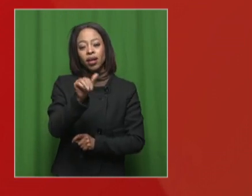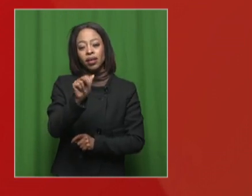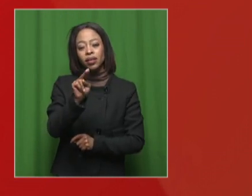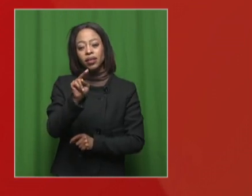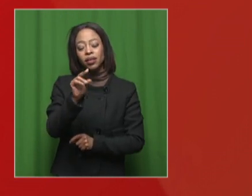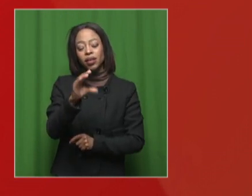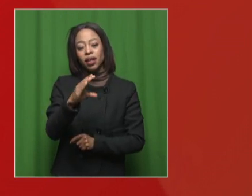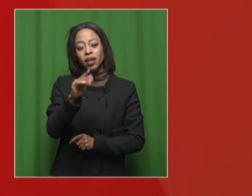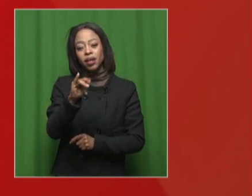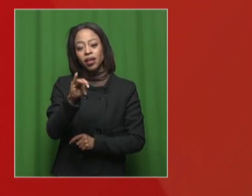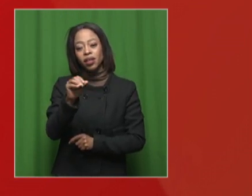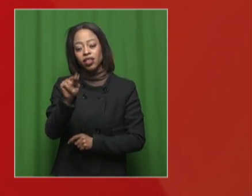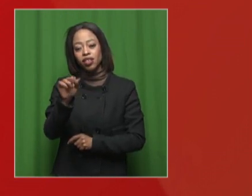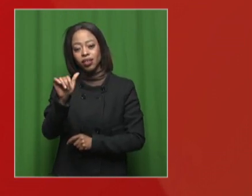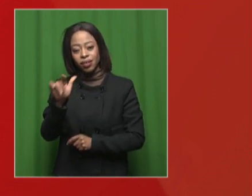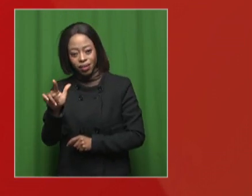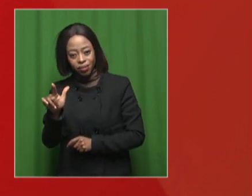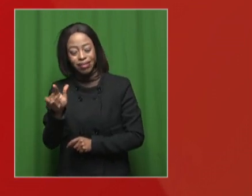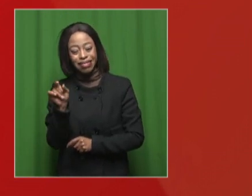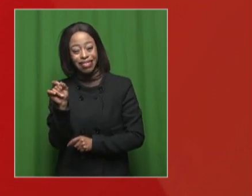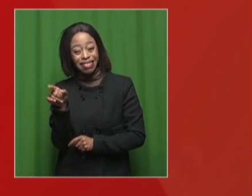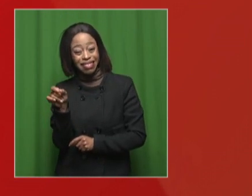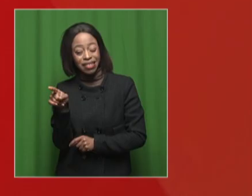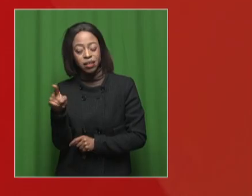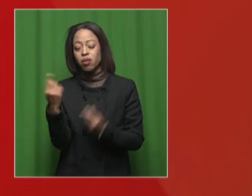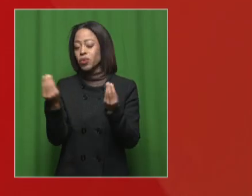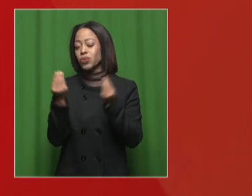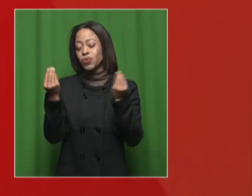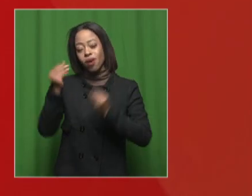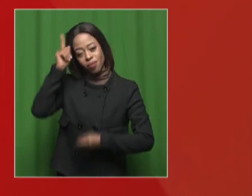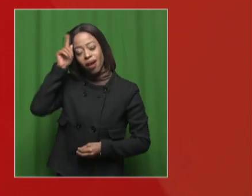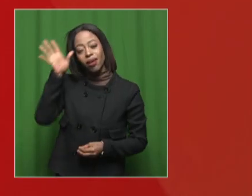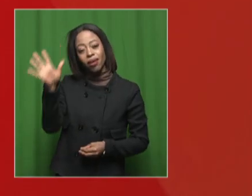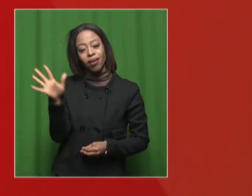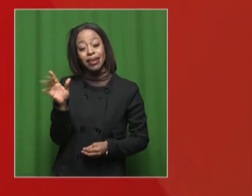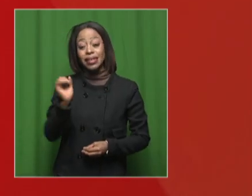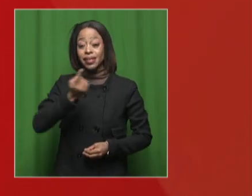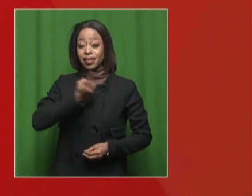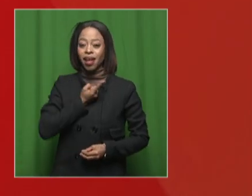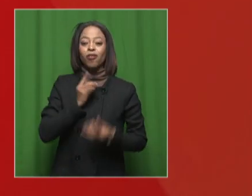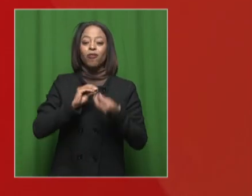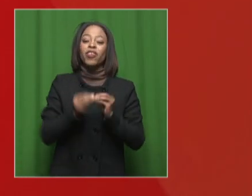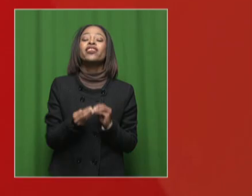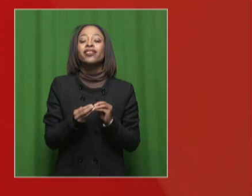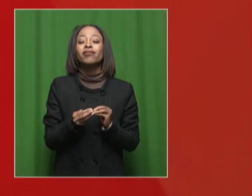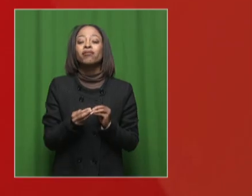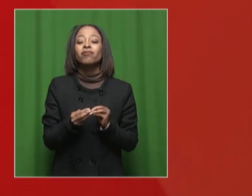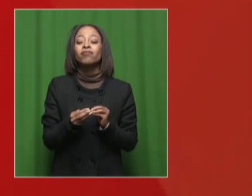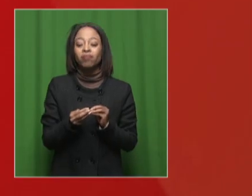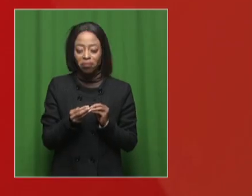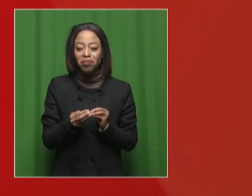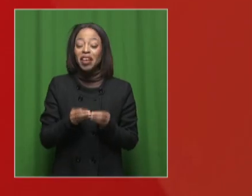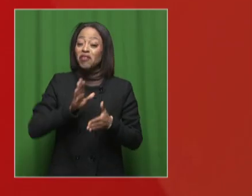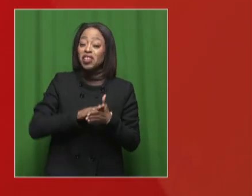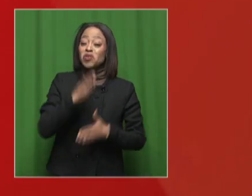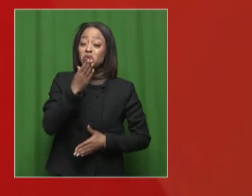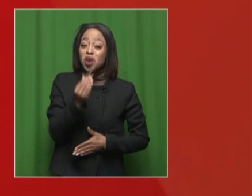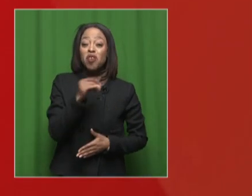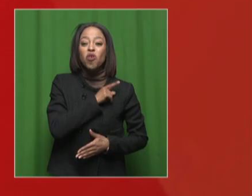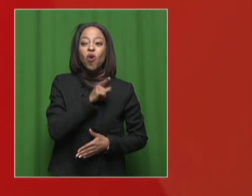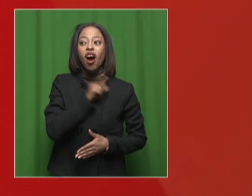which we sometimes call injibaba. And unfortunately, this condition is self-induced, meaning that it is acquired. It is due